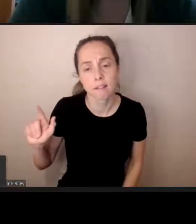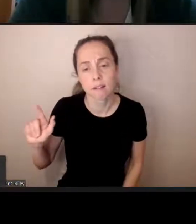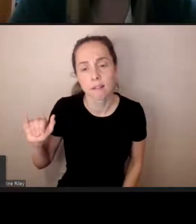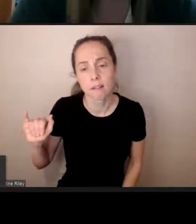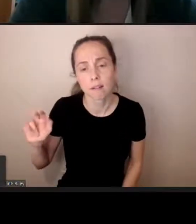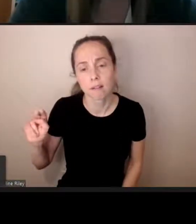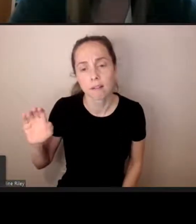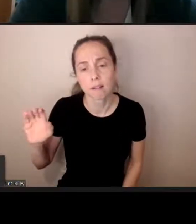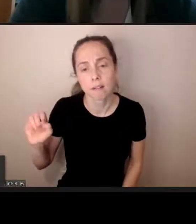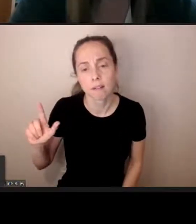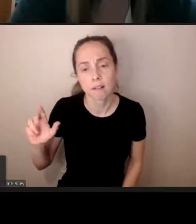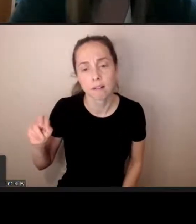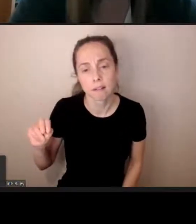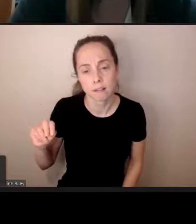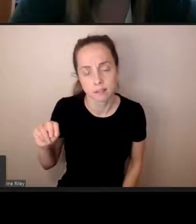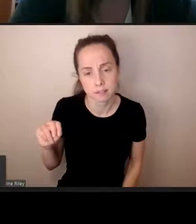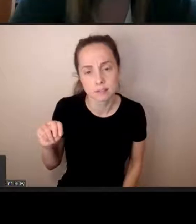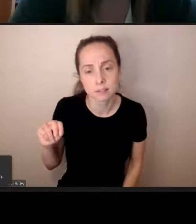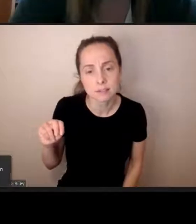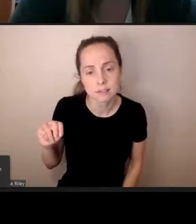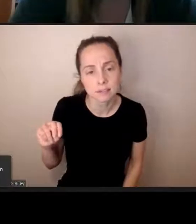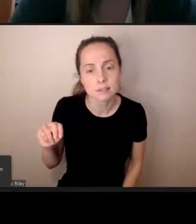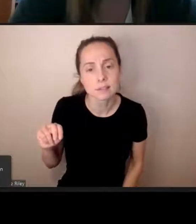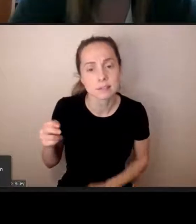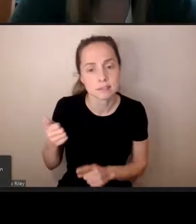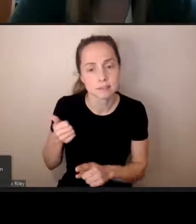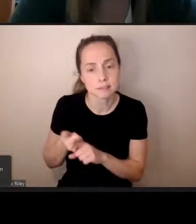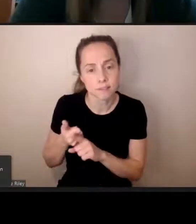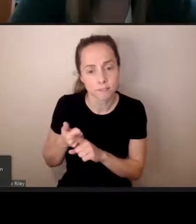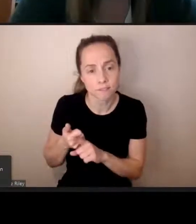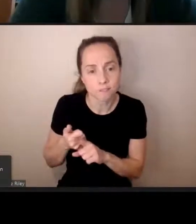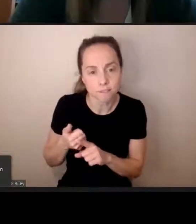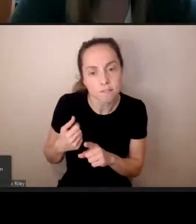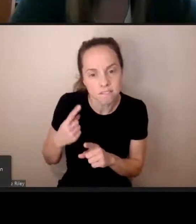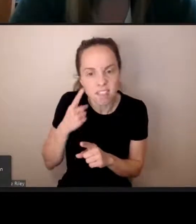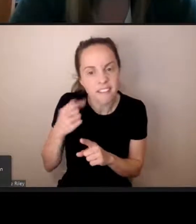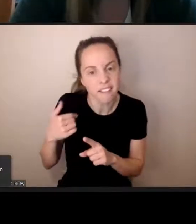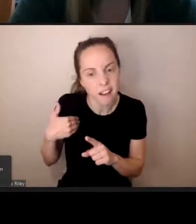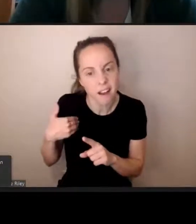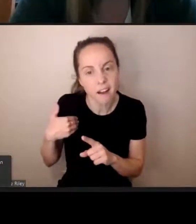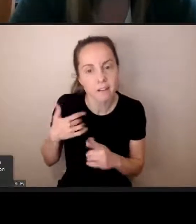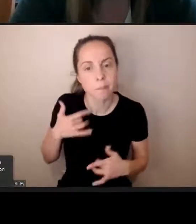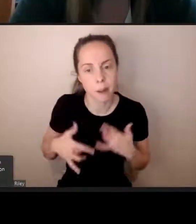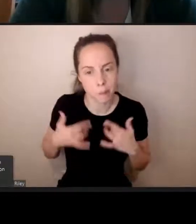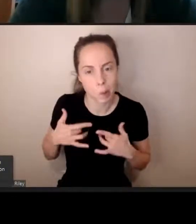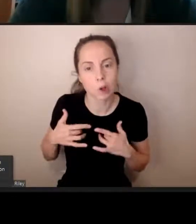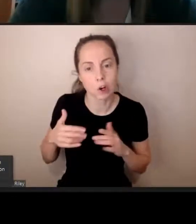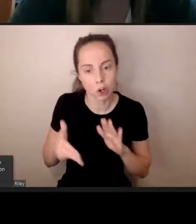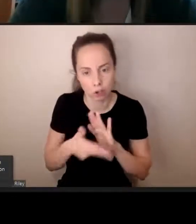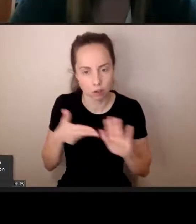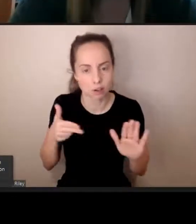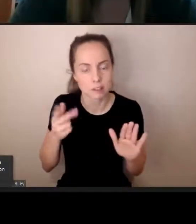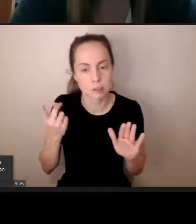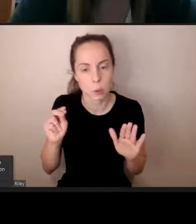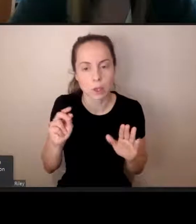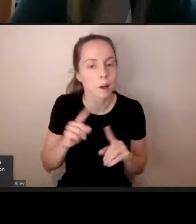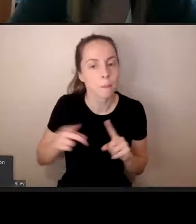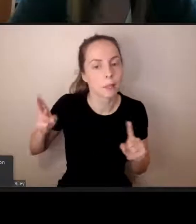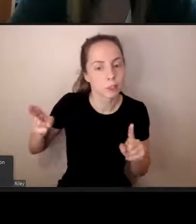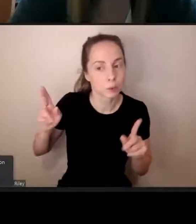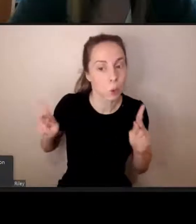although historians have been reluctant to give them a diagnosis. The reason I'm pretty convinced Lincoln had bipolar disorder